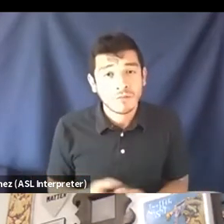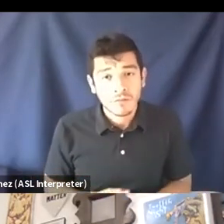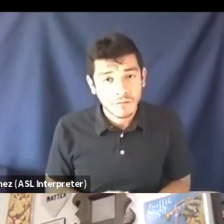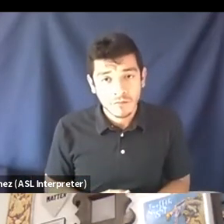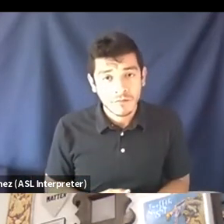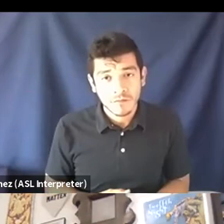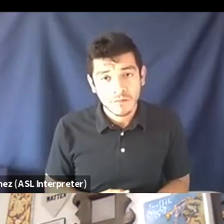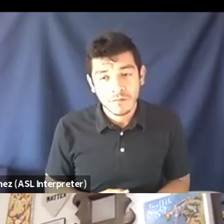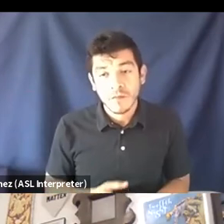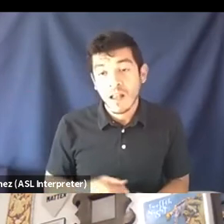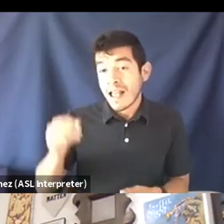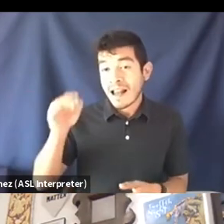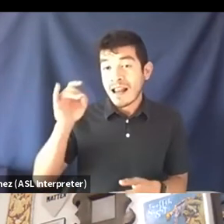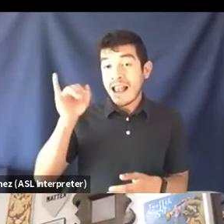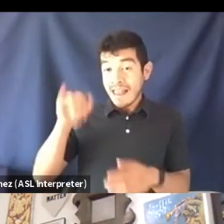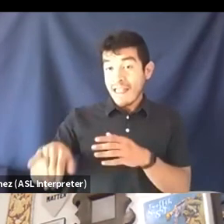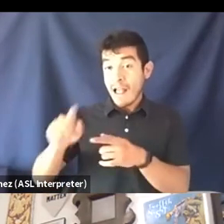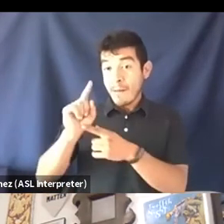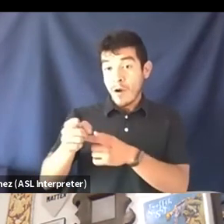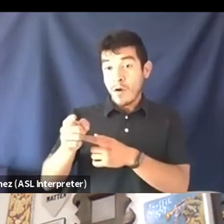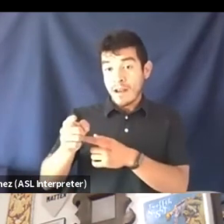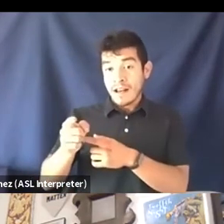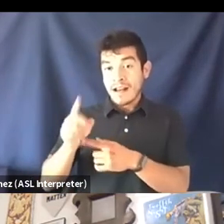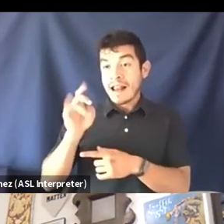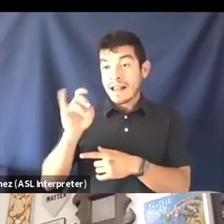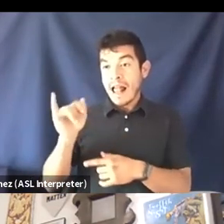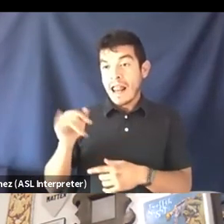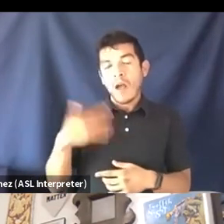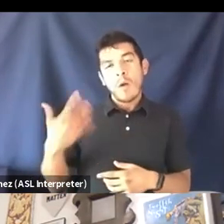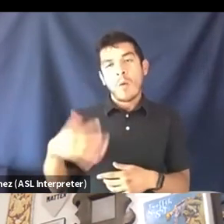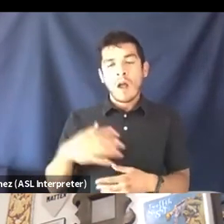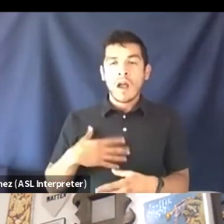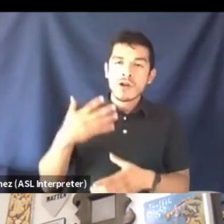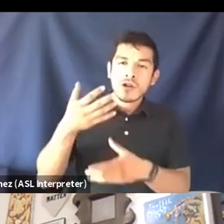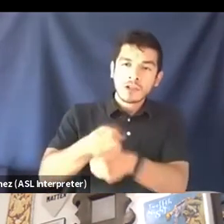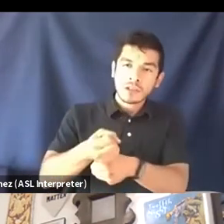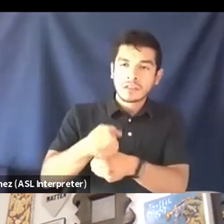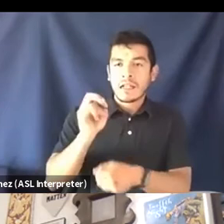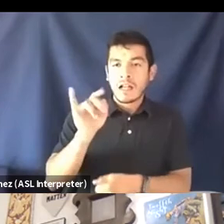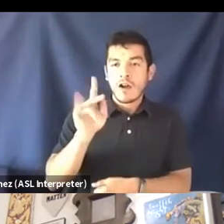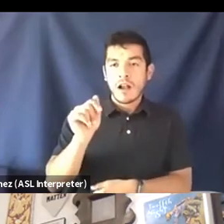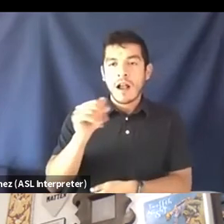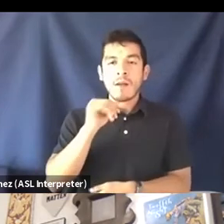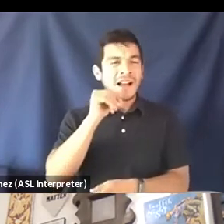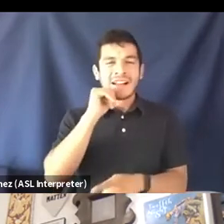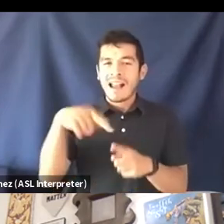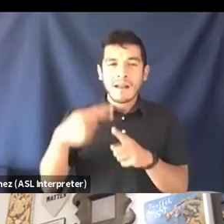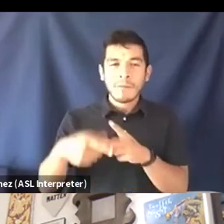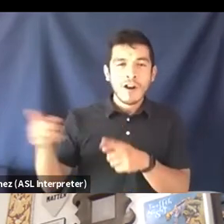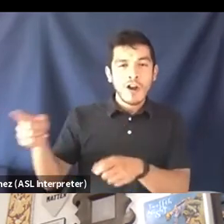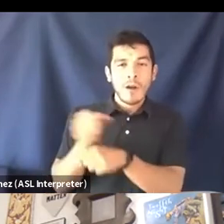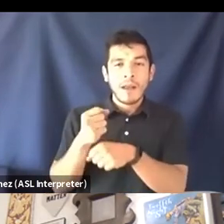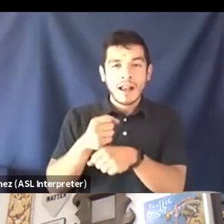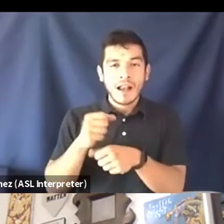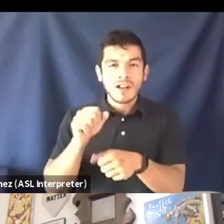was in that moment that I began to trust her, because it wasn't just about her